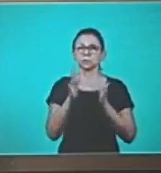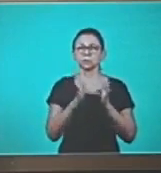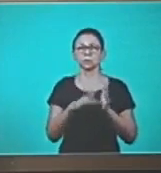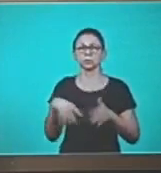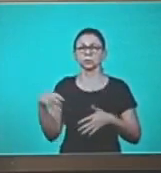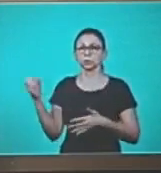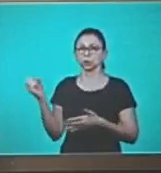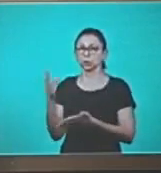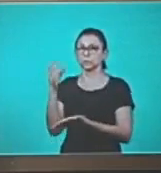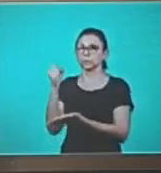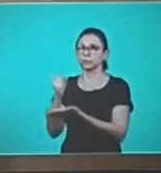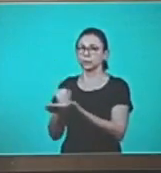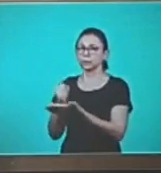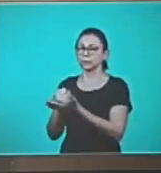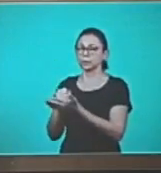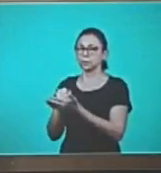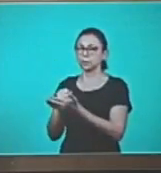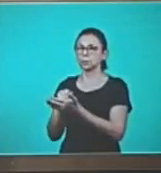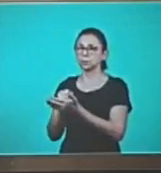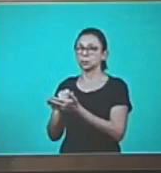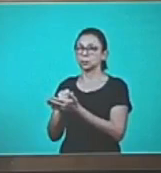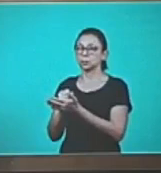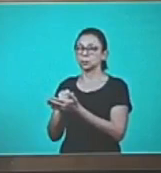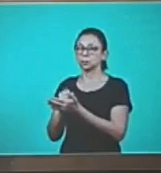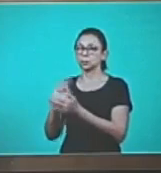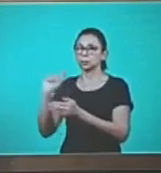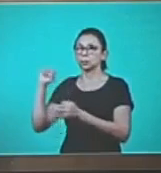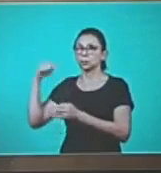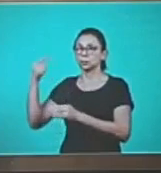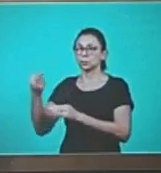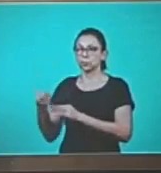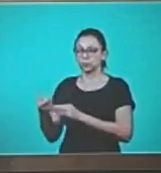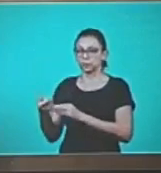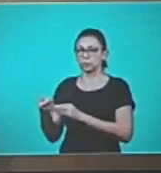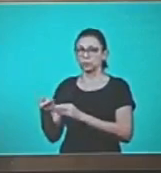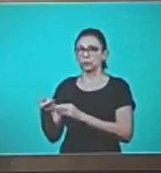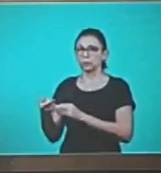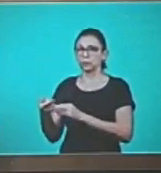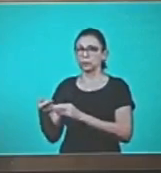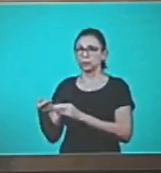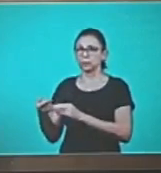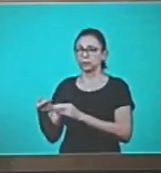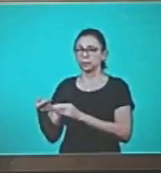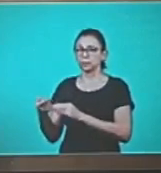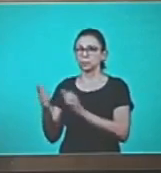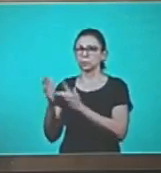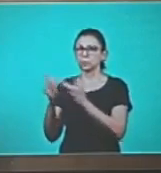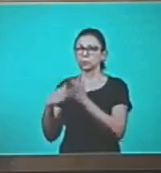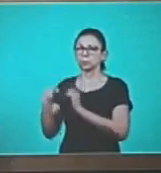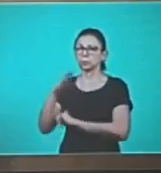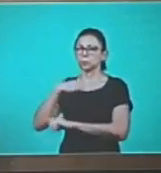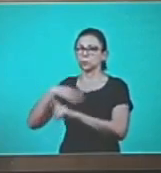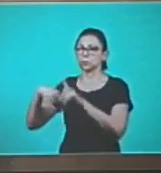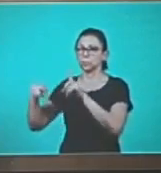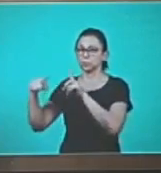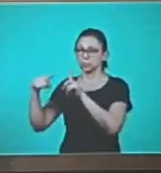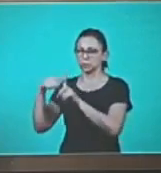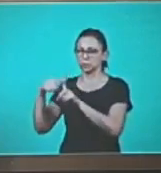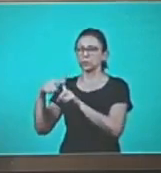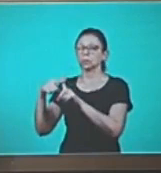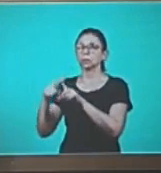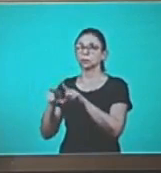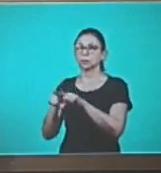and in the New Testament, from Jesus forward, and including in the parables that were